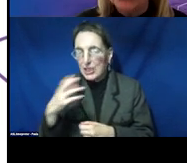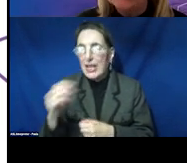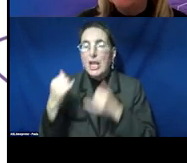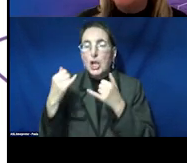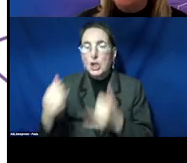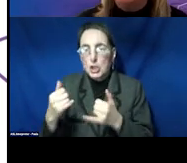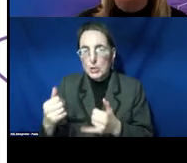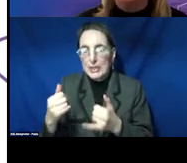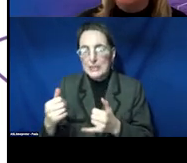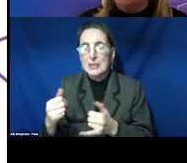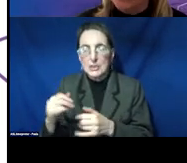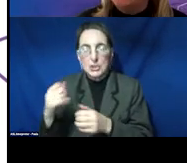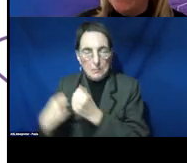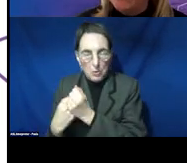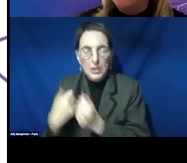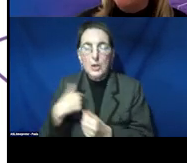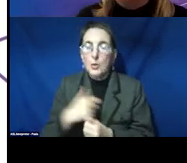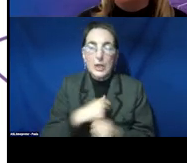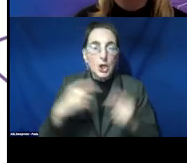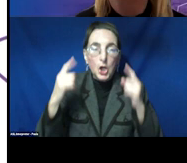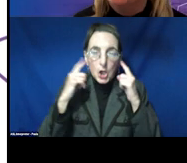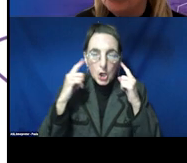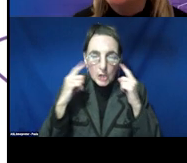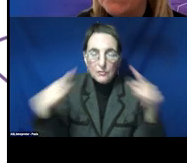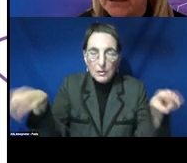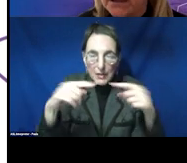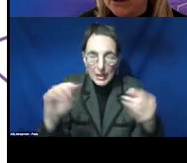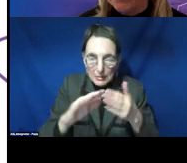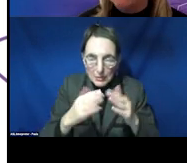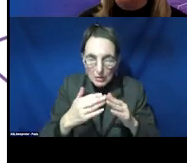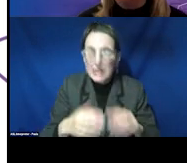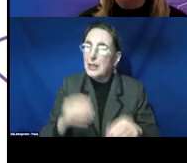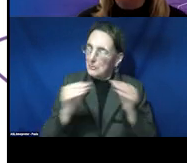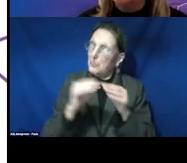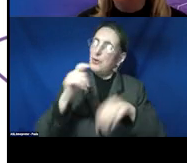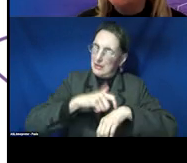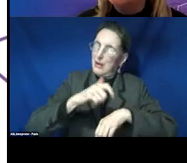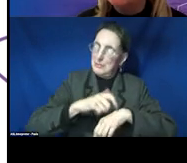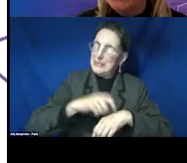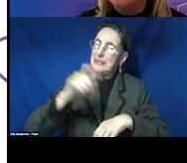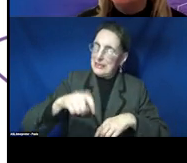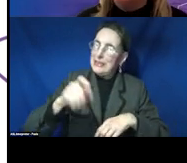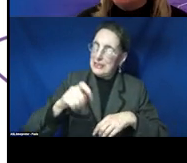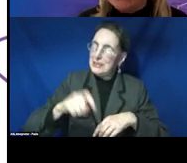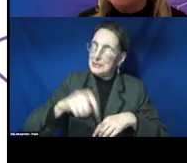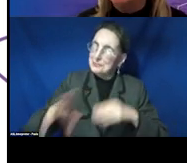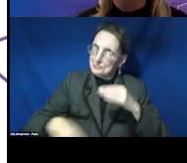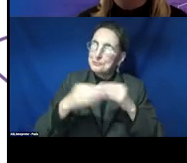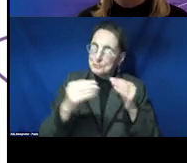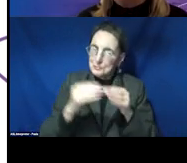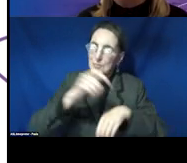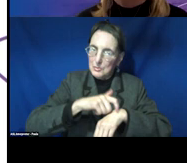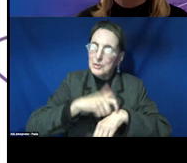we heard from the community was that more time was necessary in order to get